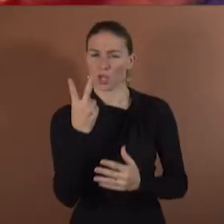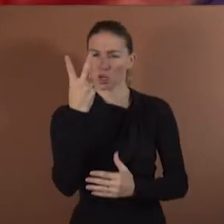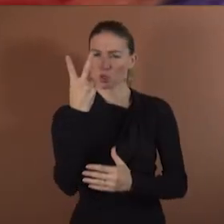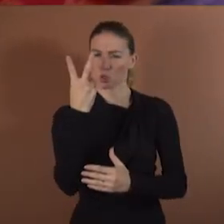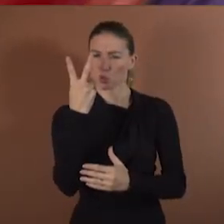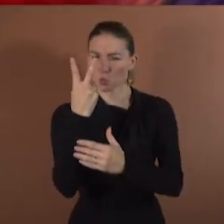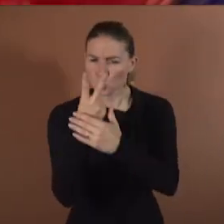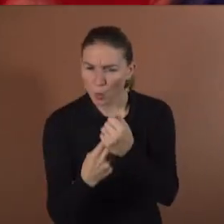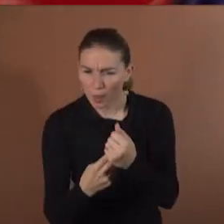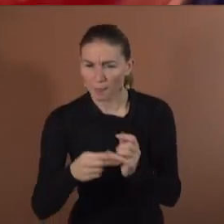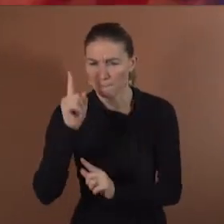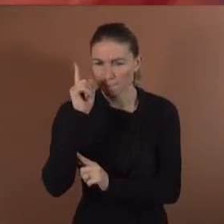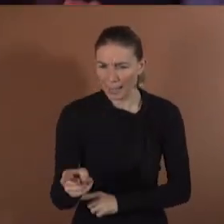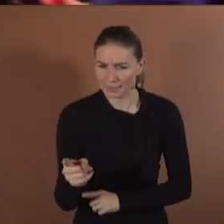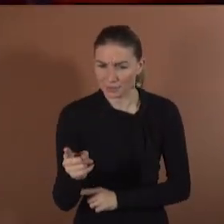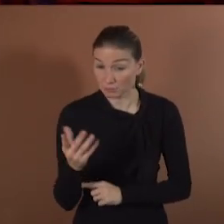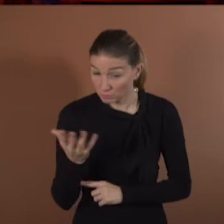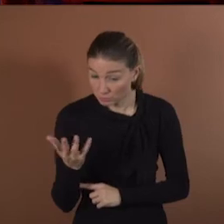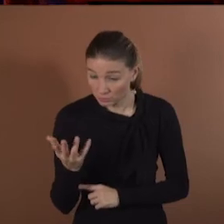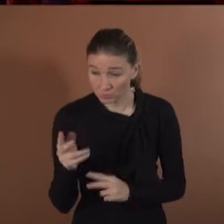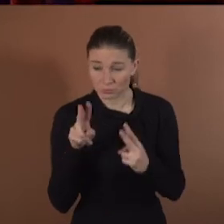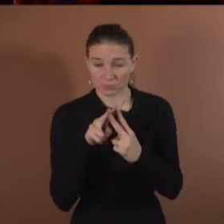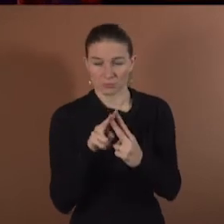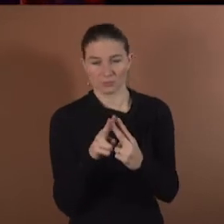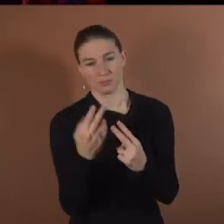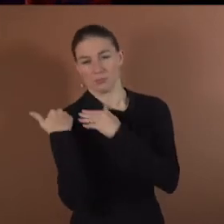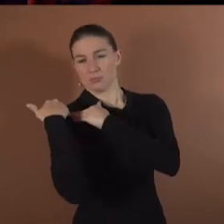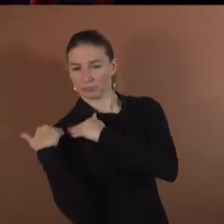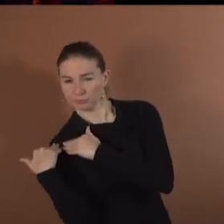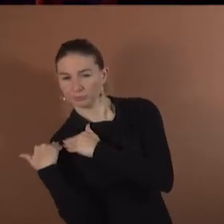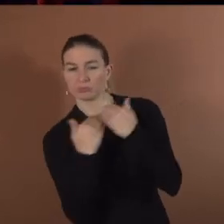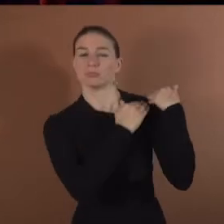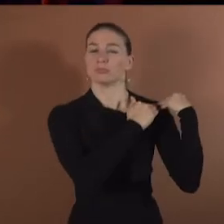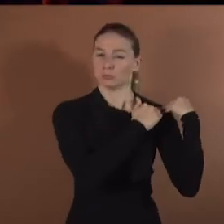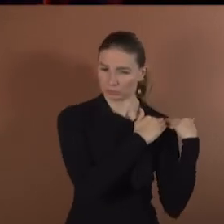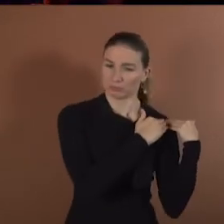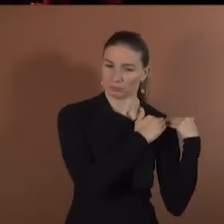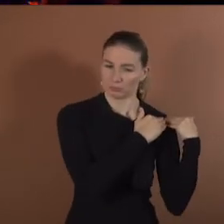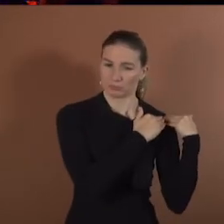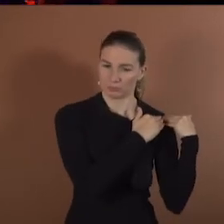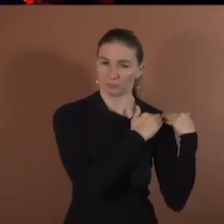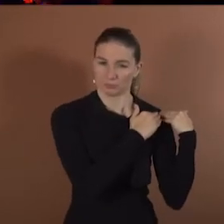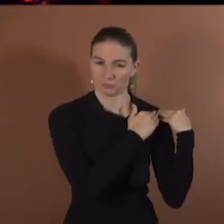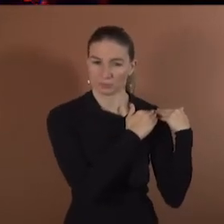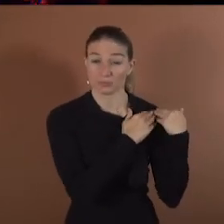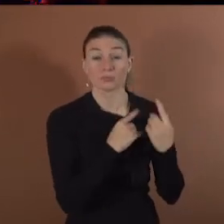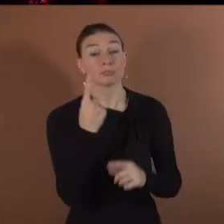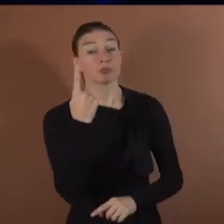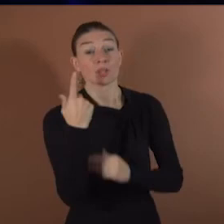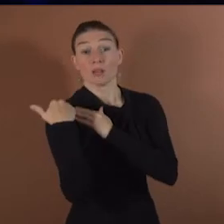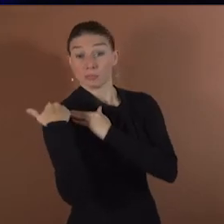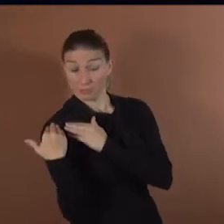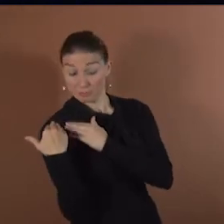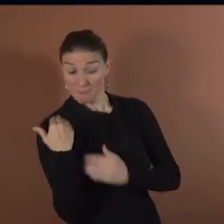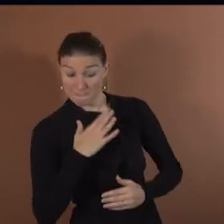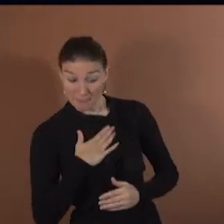mandate means that anybody in a position of power has two sets of responsibilities. They're responsible for their own people and